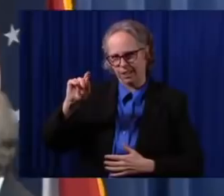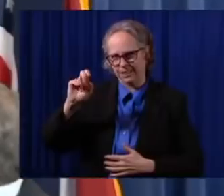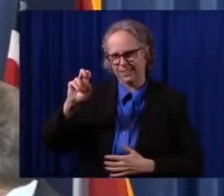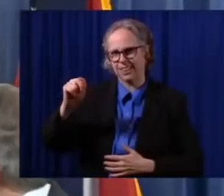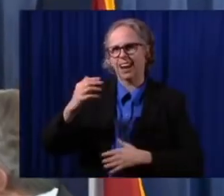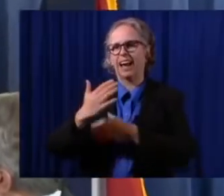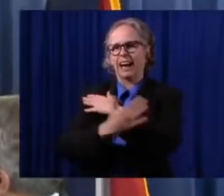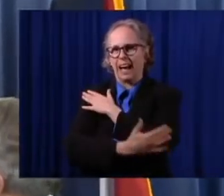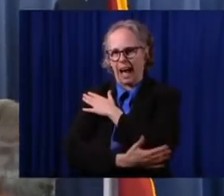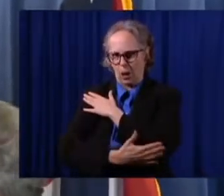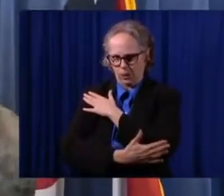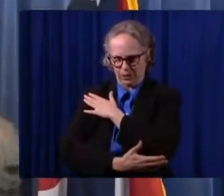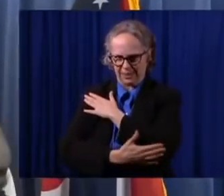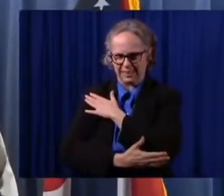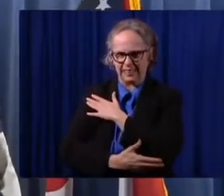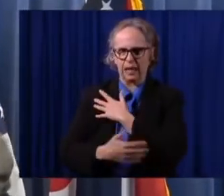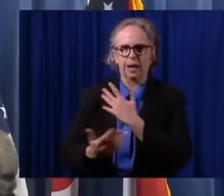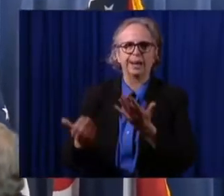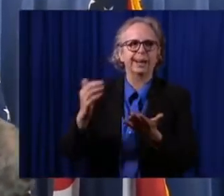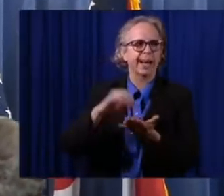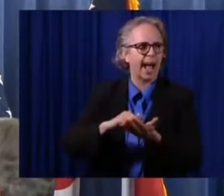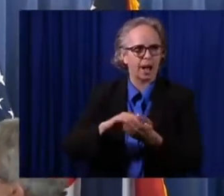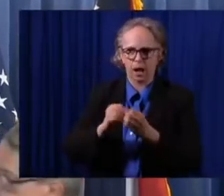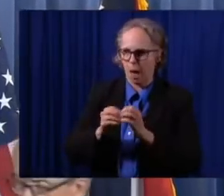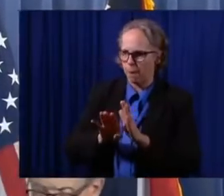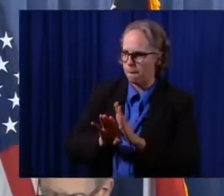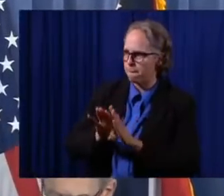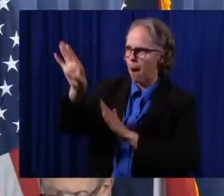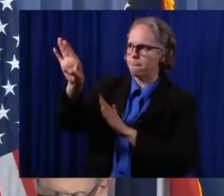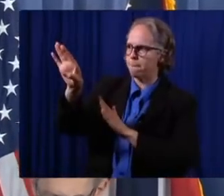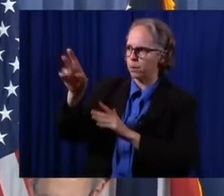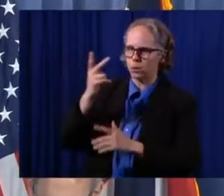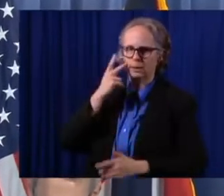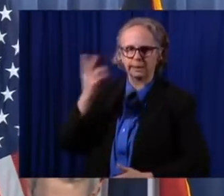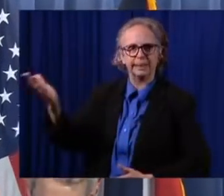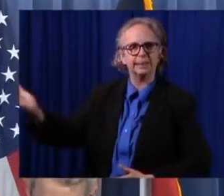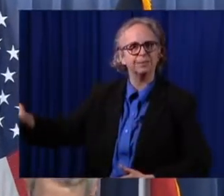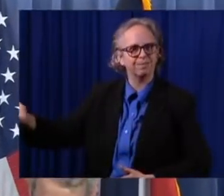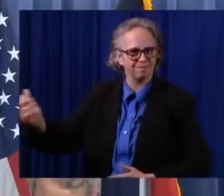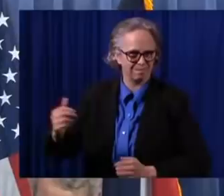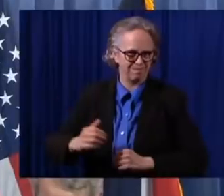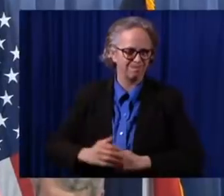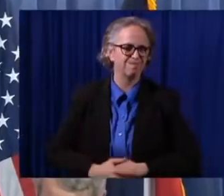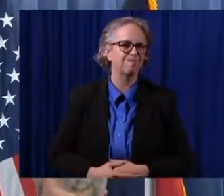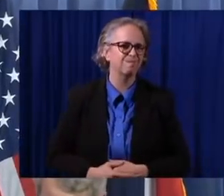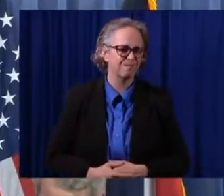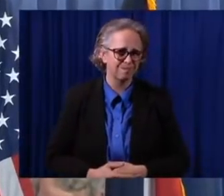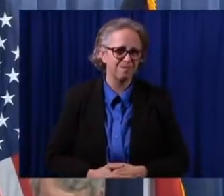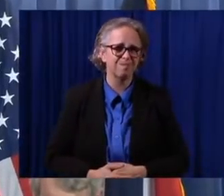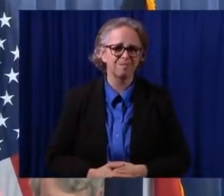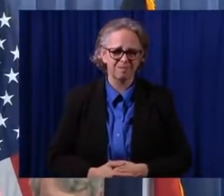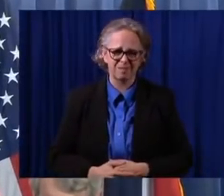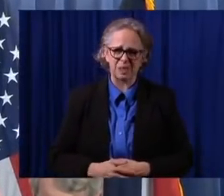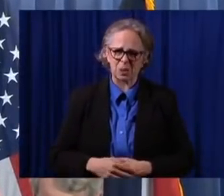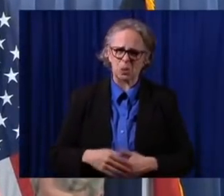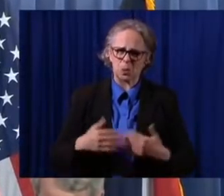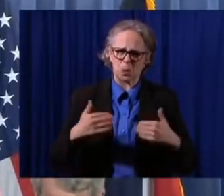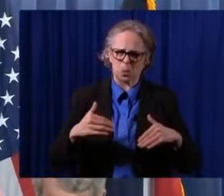You see, again, movement up in Hamilton County. Concern about that.